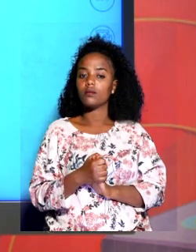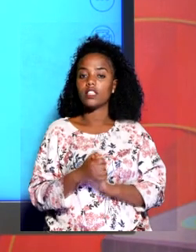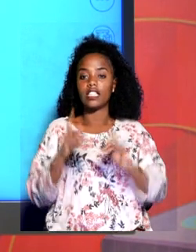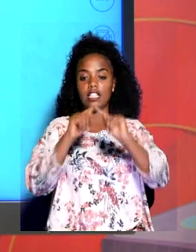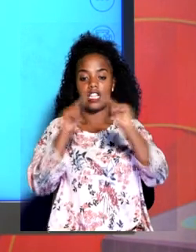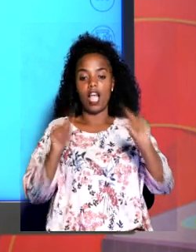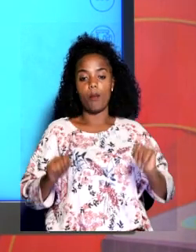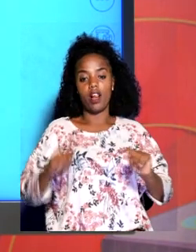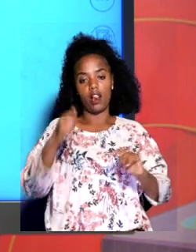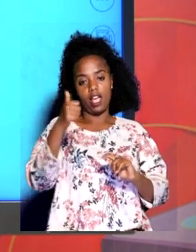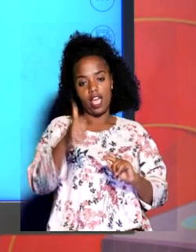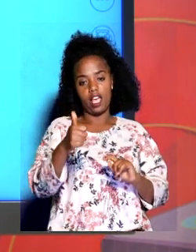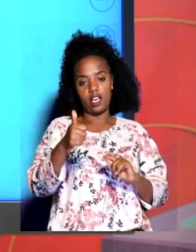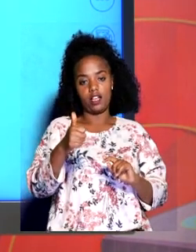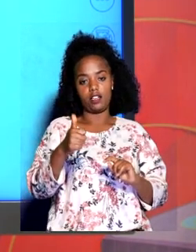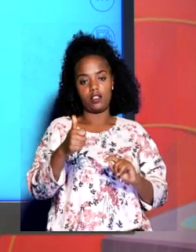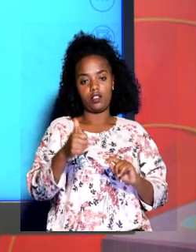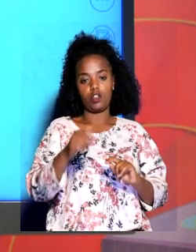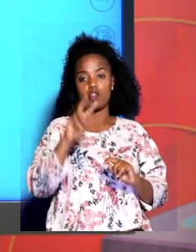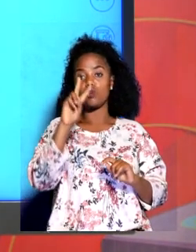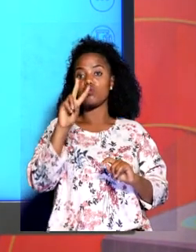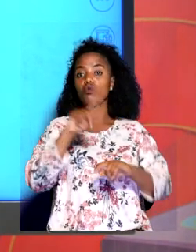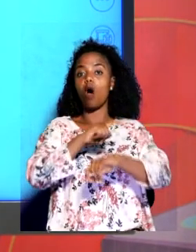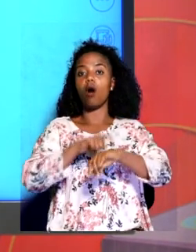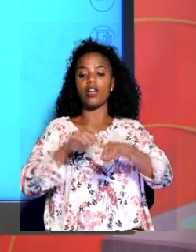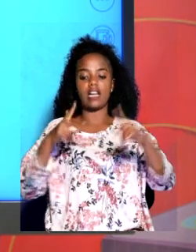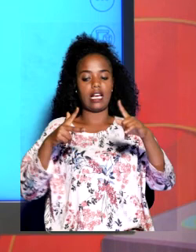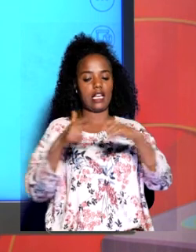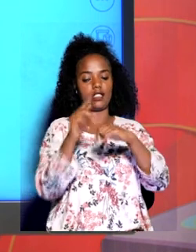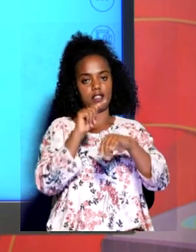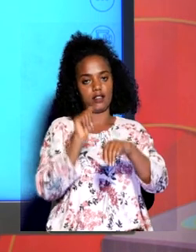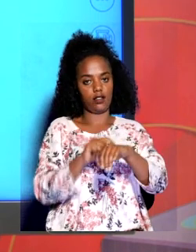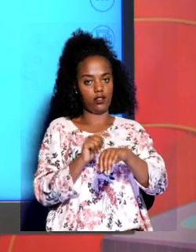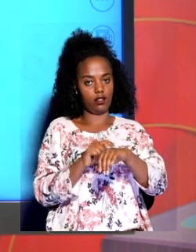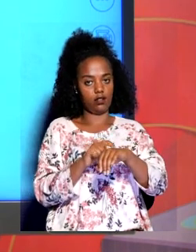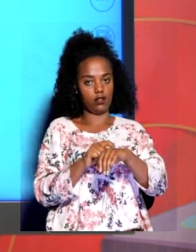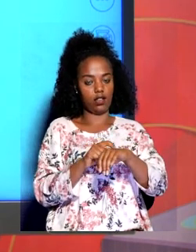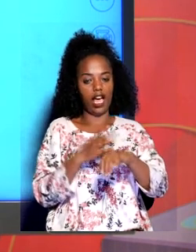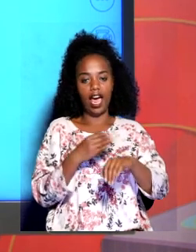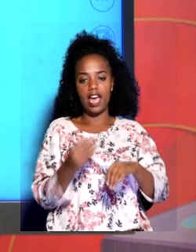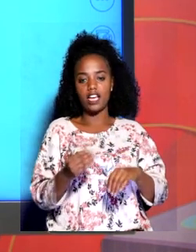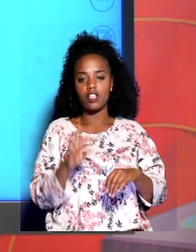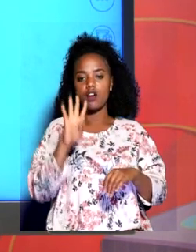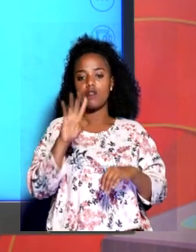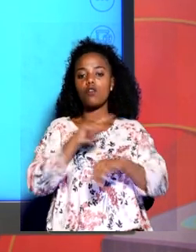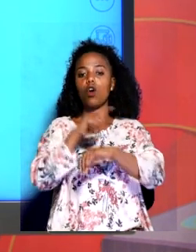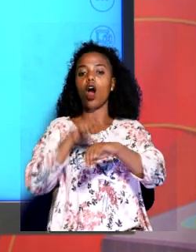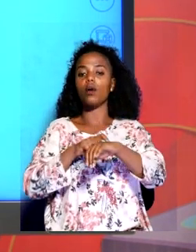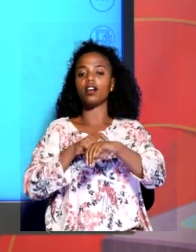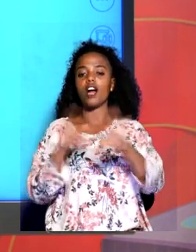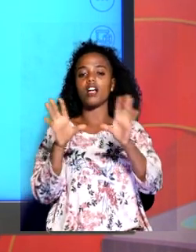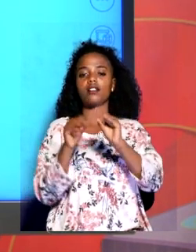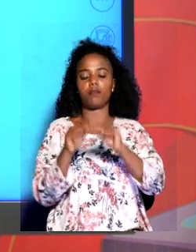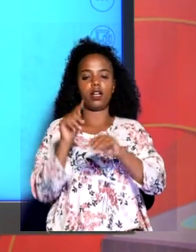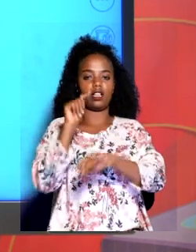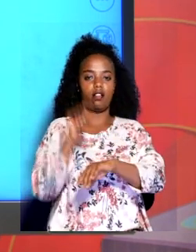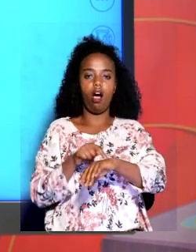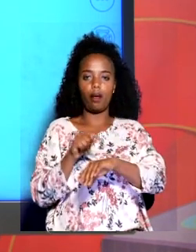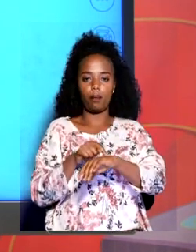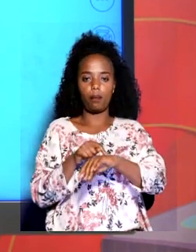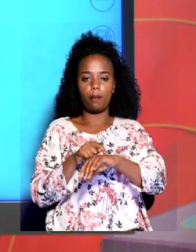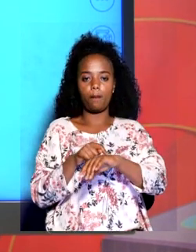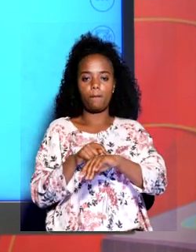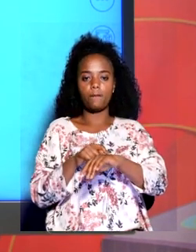for table A, it requires 2 hours of cutting time and 4 hours of assembling time. And